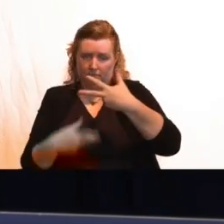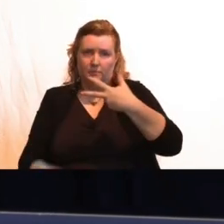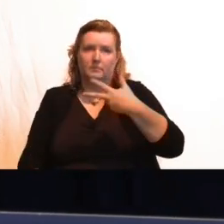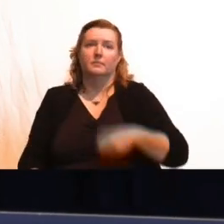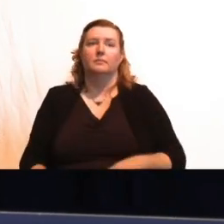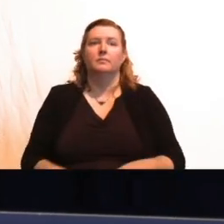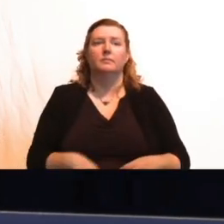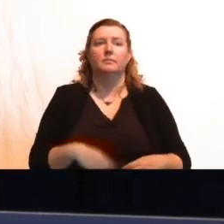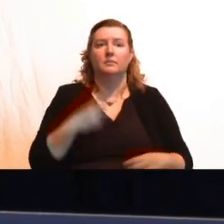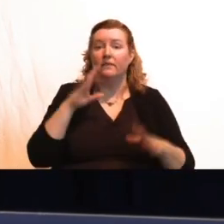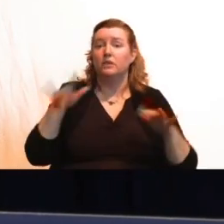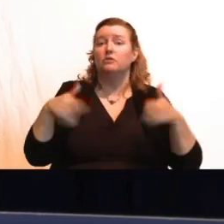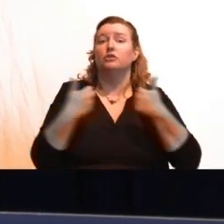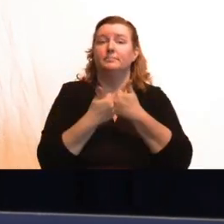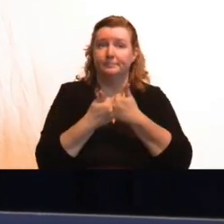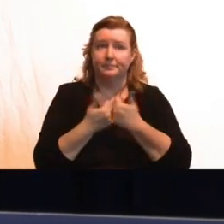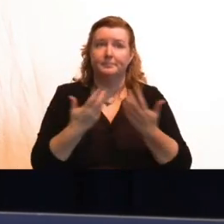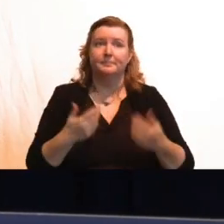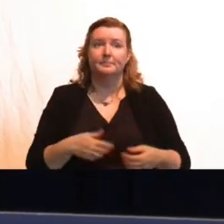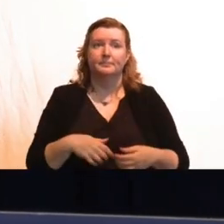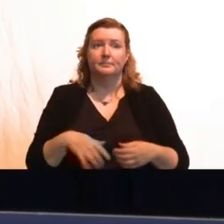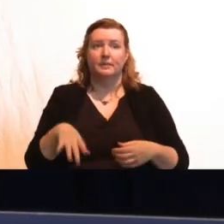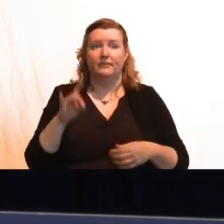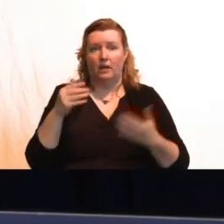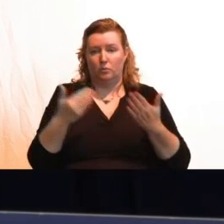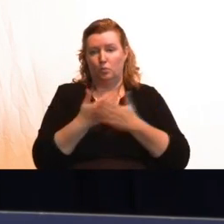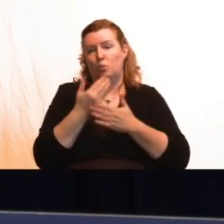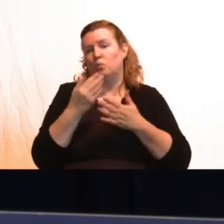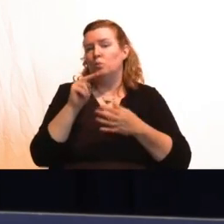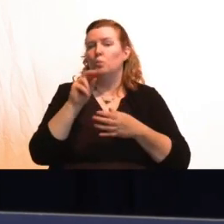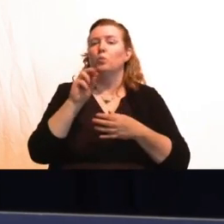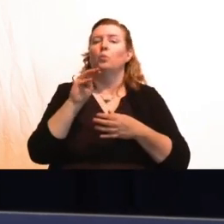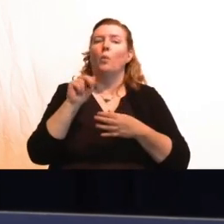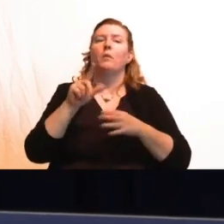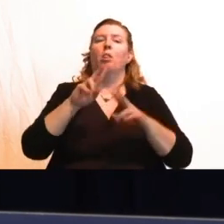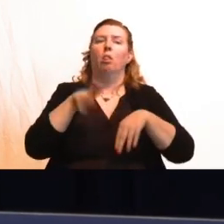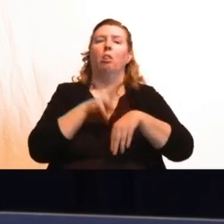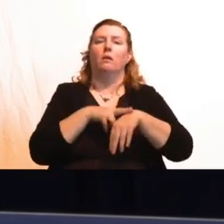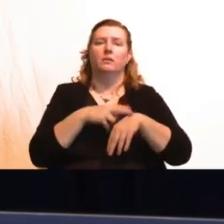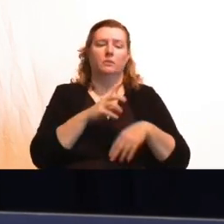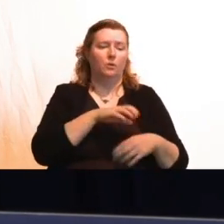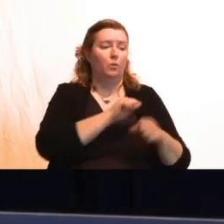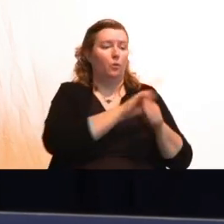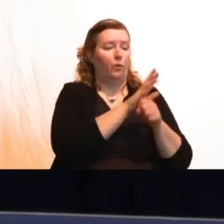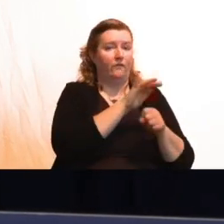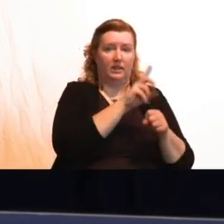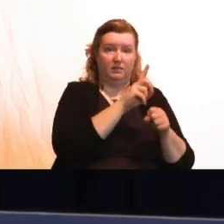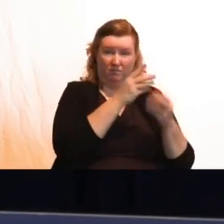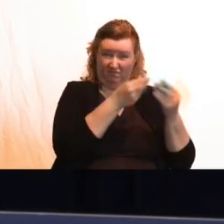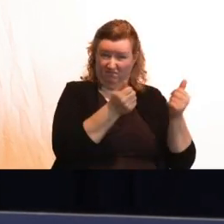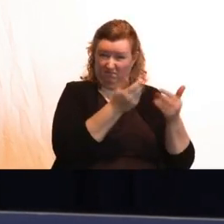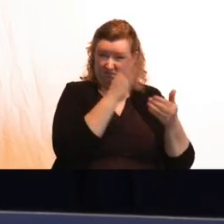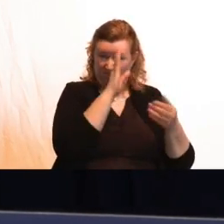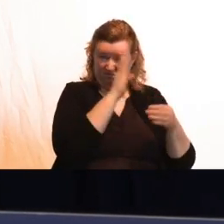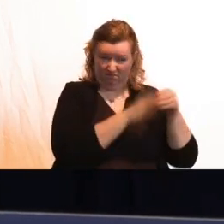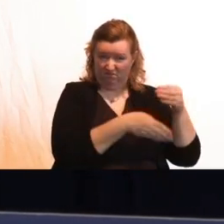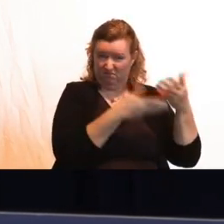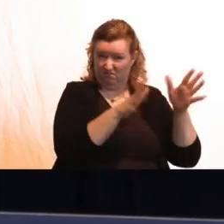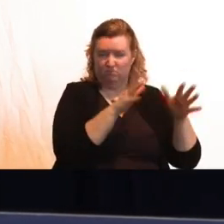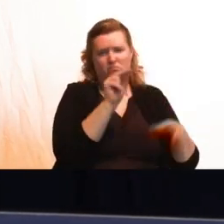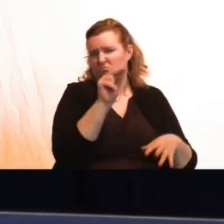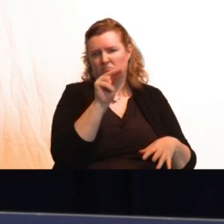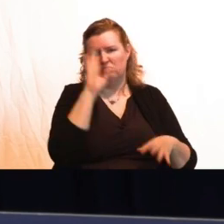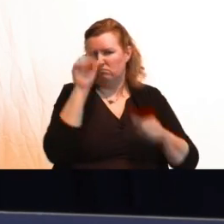us. We need to stay vigilant and integrate all that we have learned into our everyday practices and